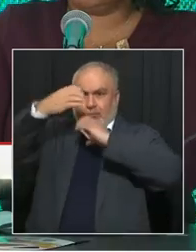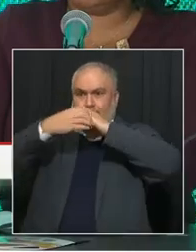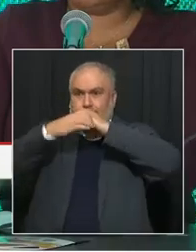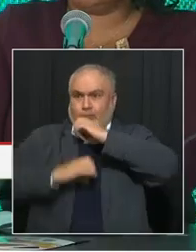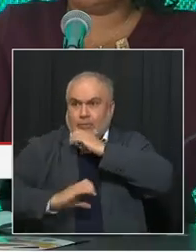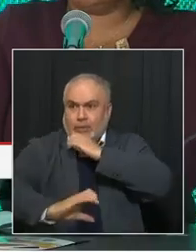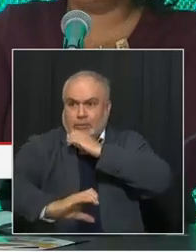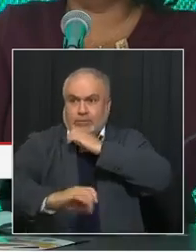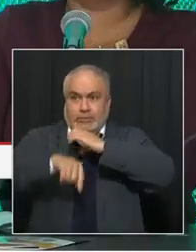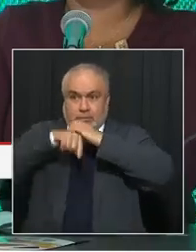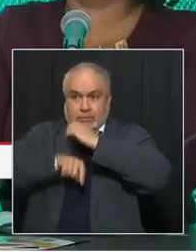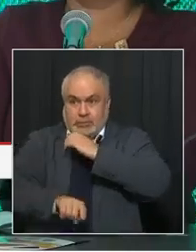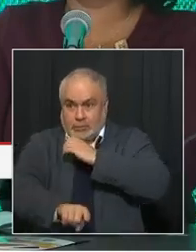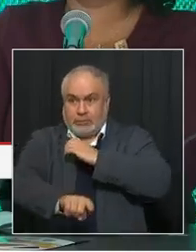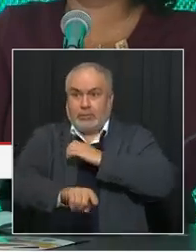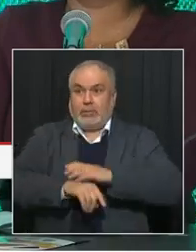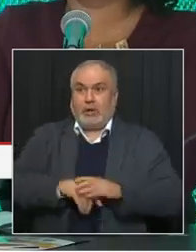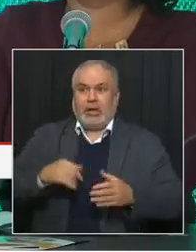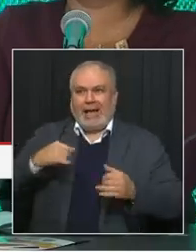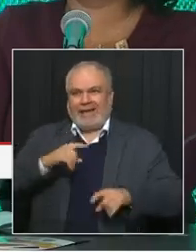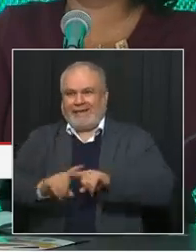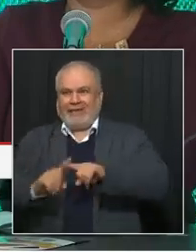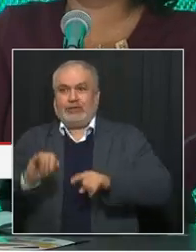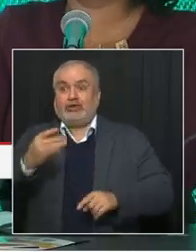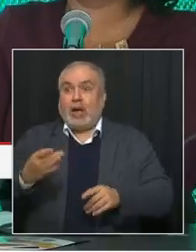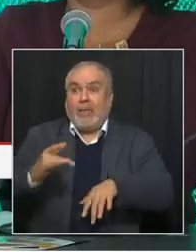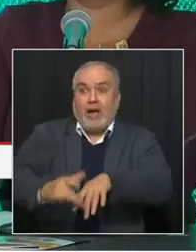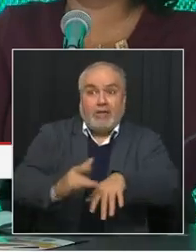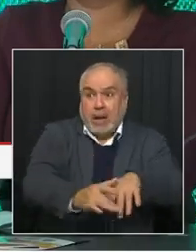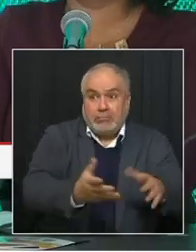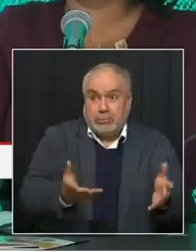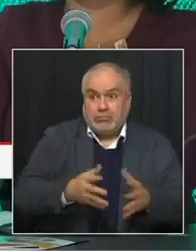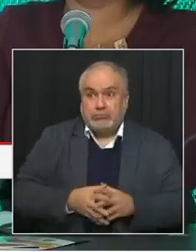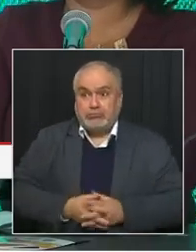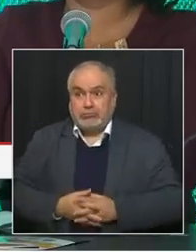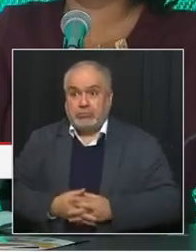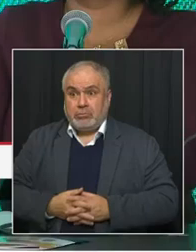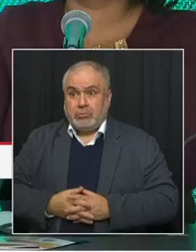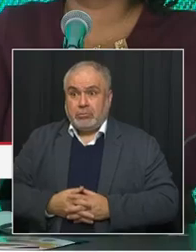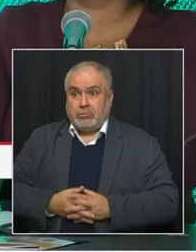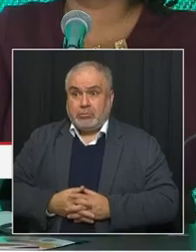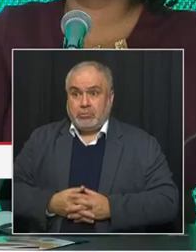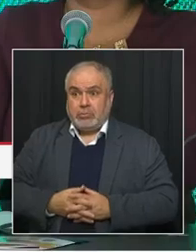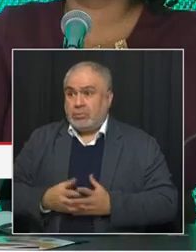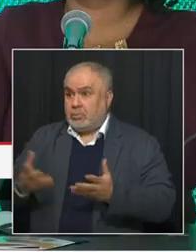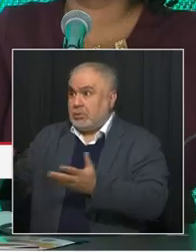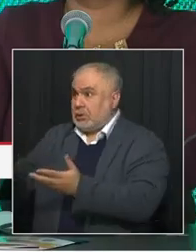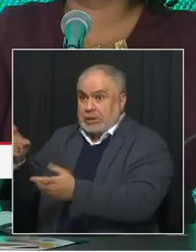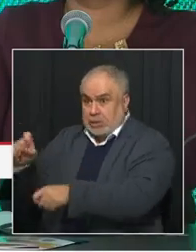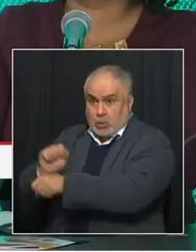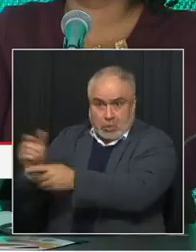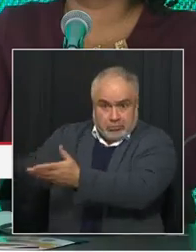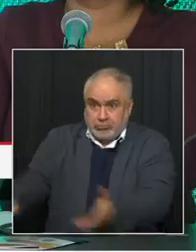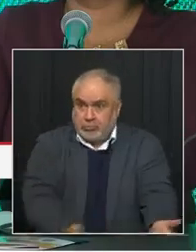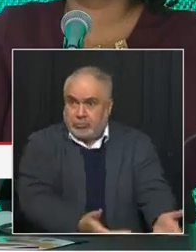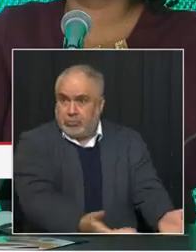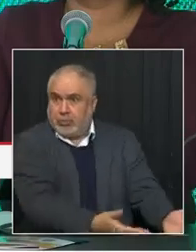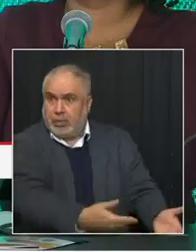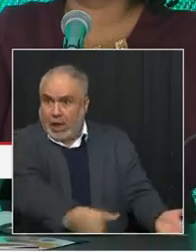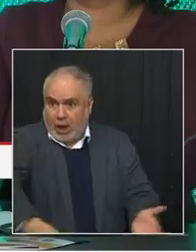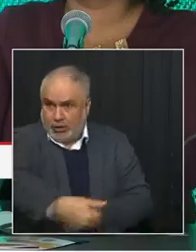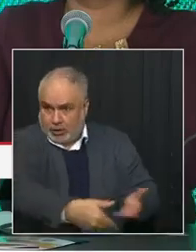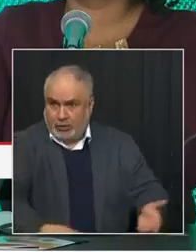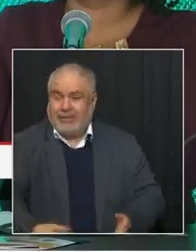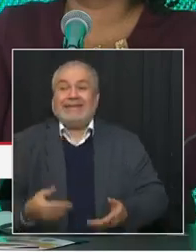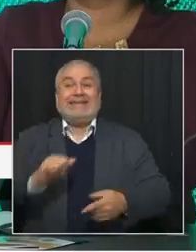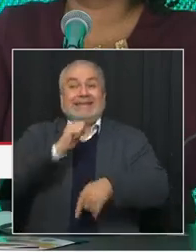work happening. So what they committed to in joining the Infrastructure Academy, that they would set up their training program,